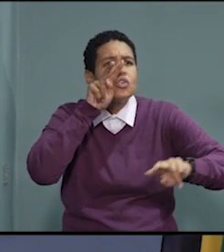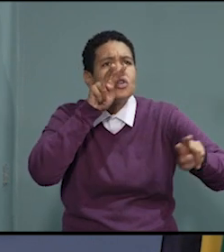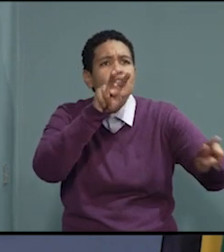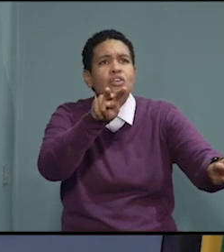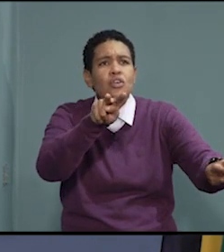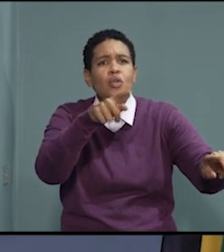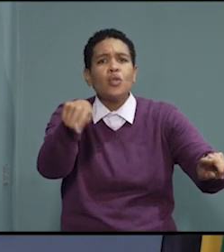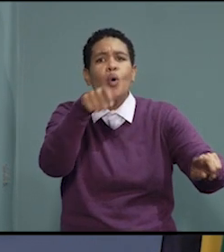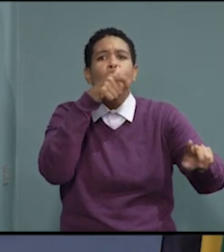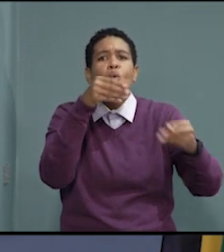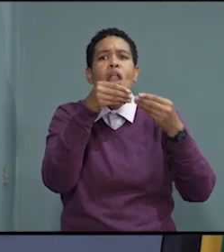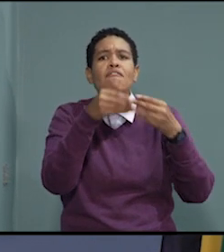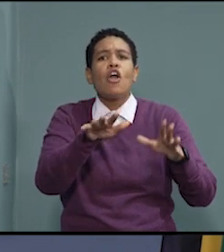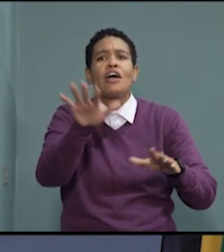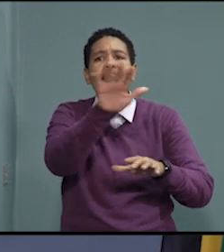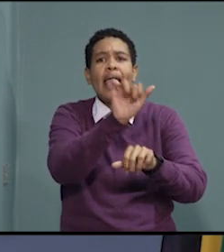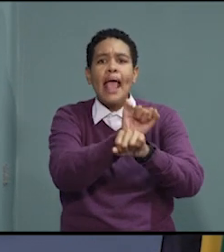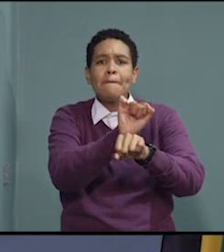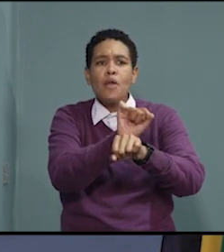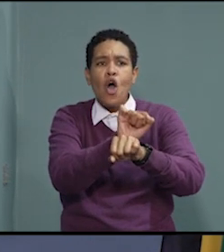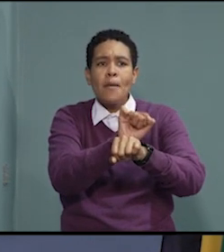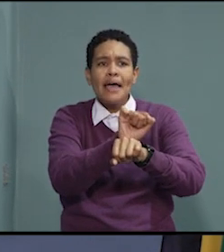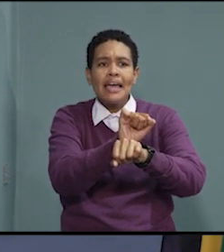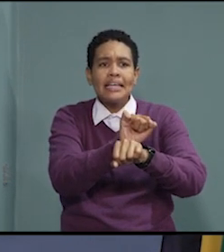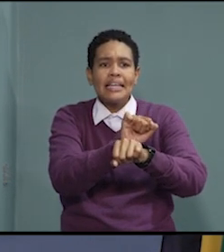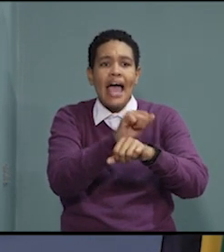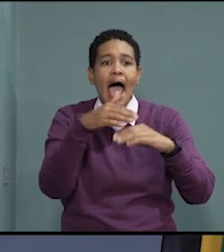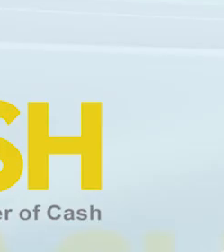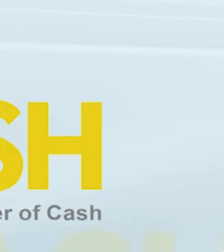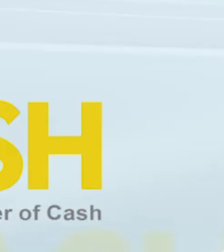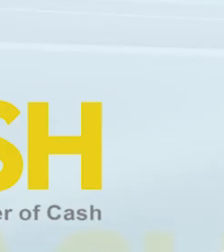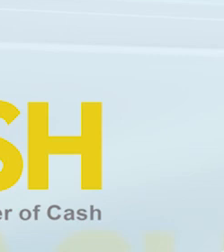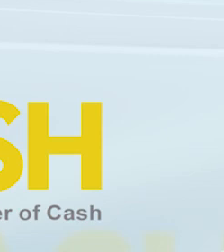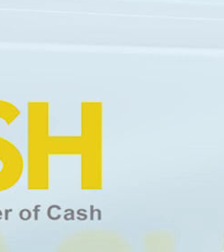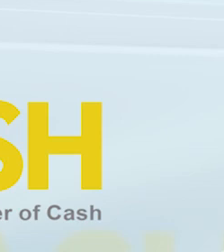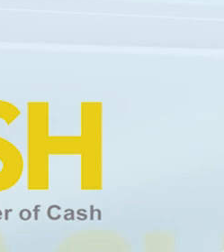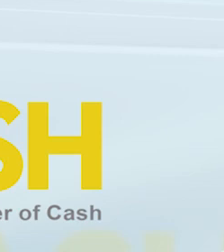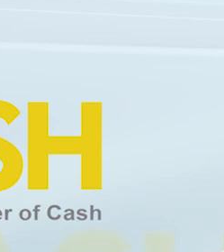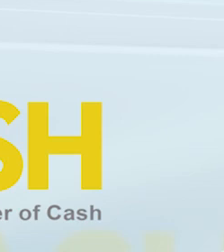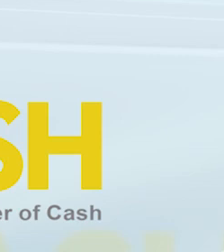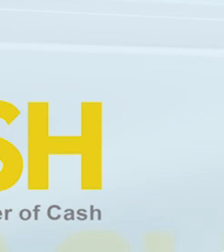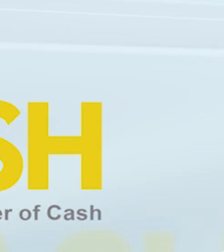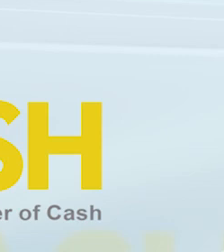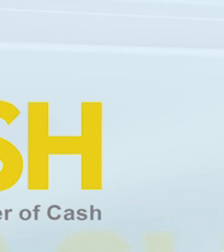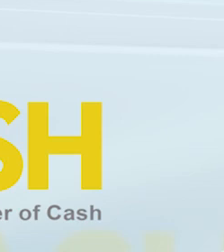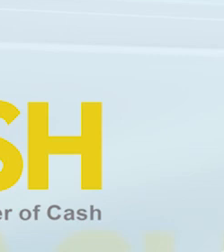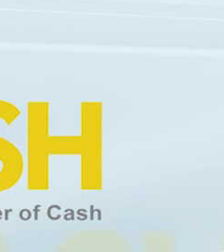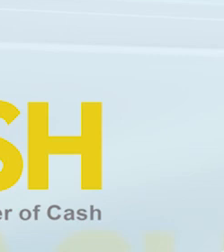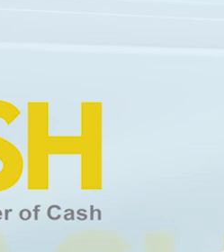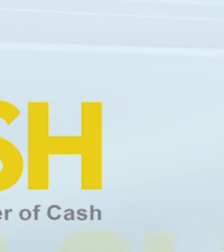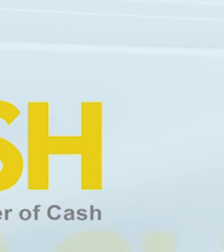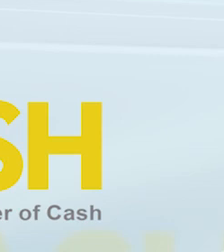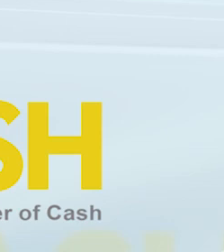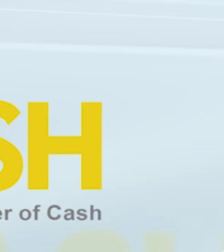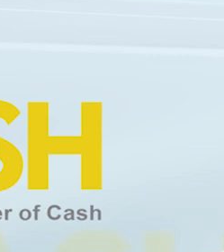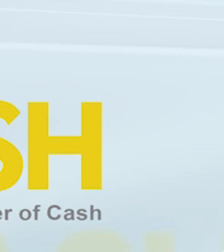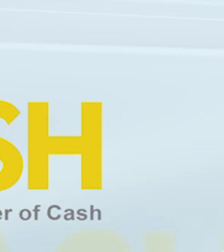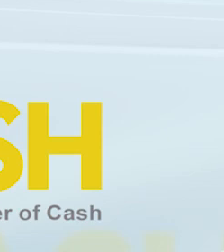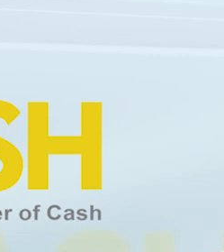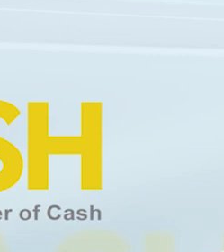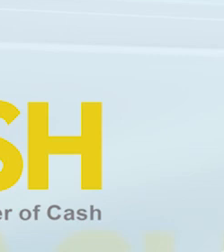who would have lost their employment after the 10th of March, we had approximately just